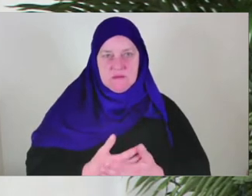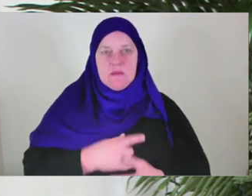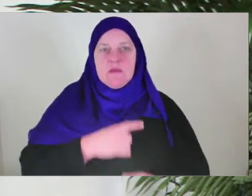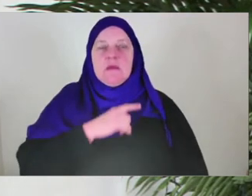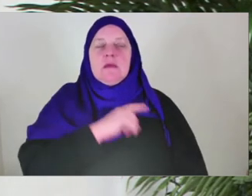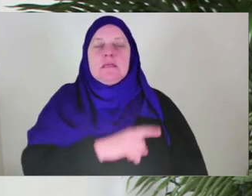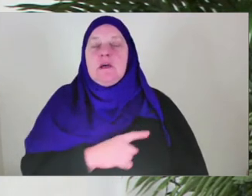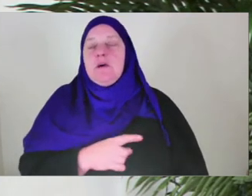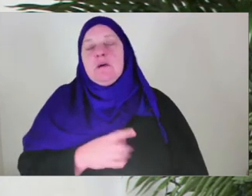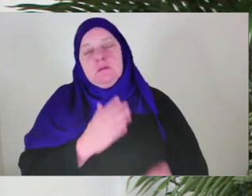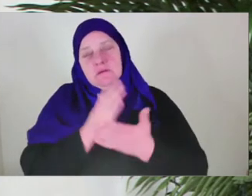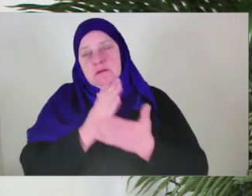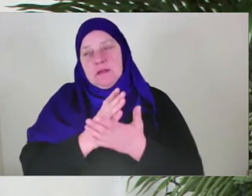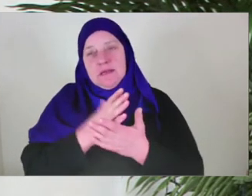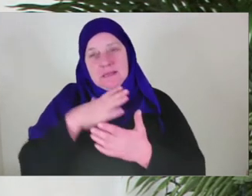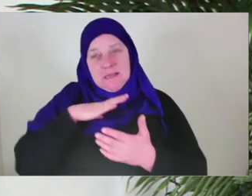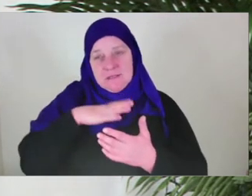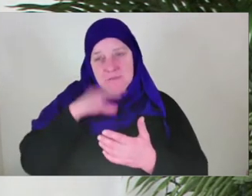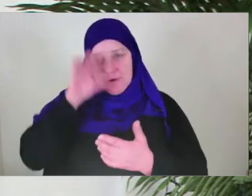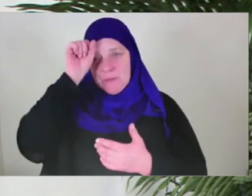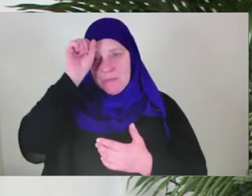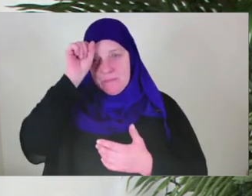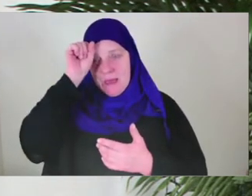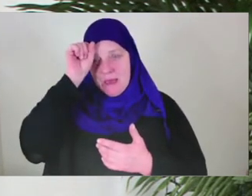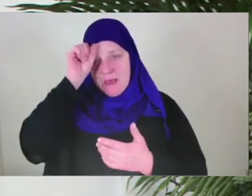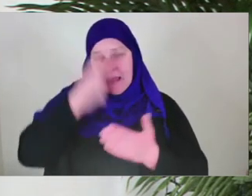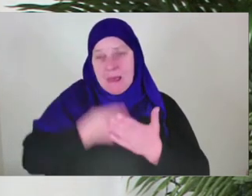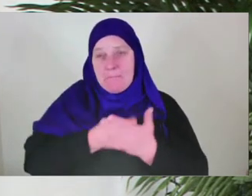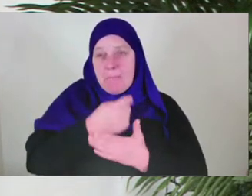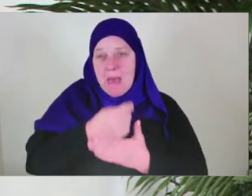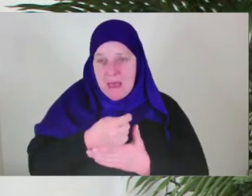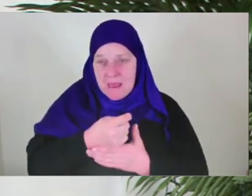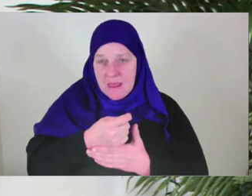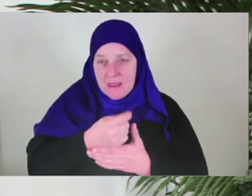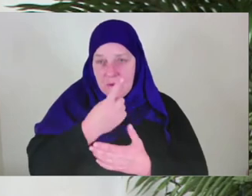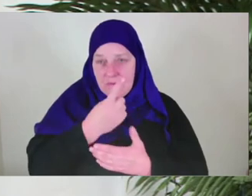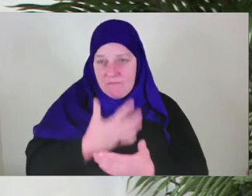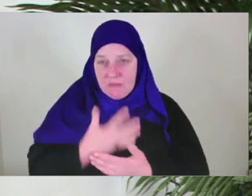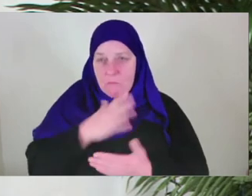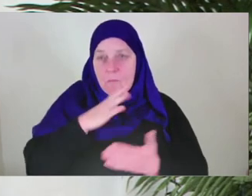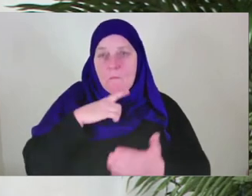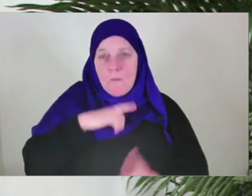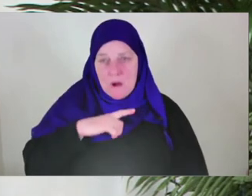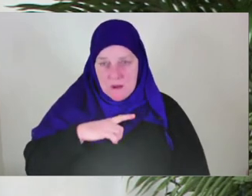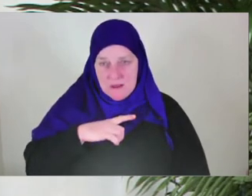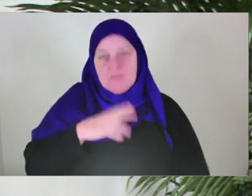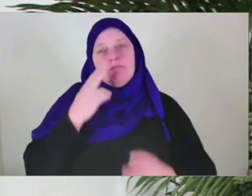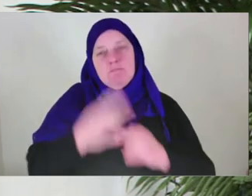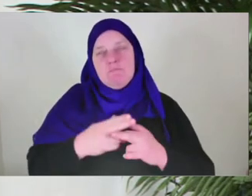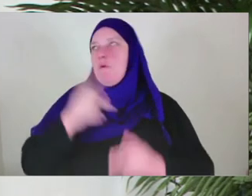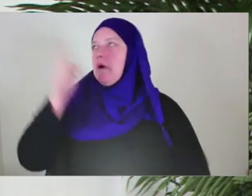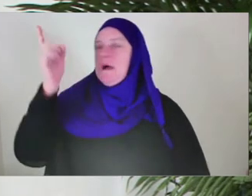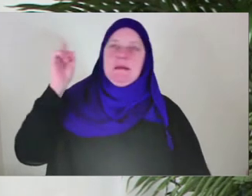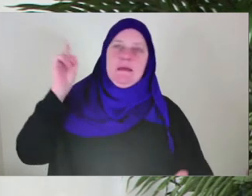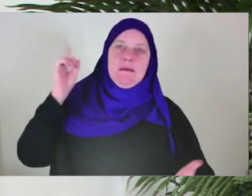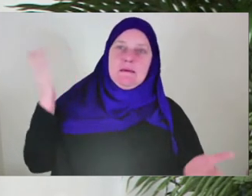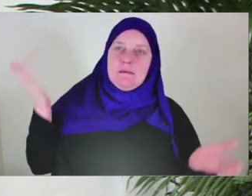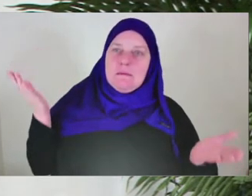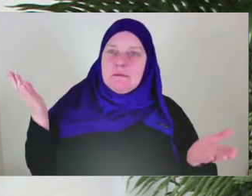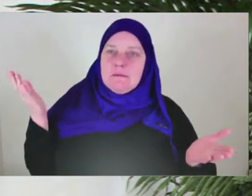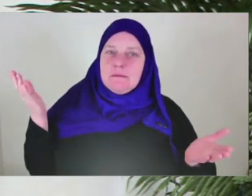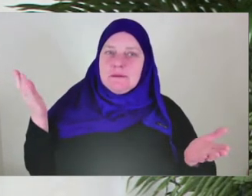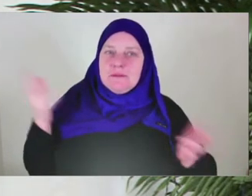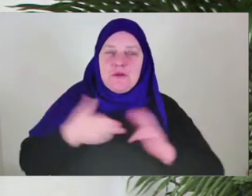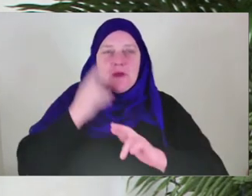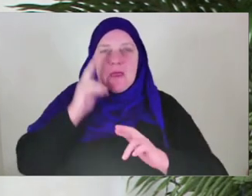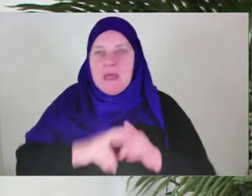things, then the source of your rizq and your revenue and your income and everything, you're putting that in doubt. Not that